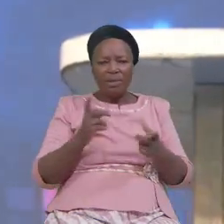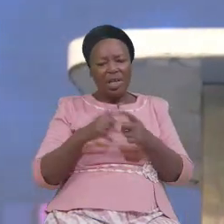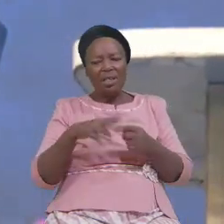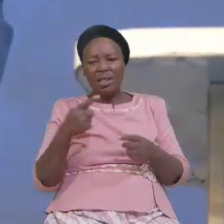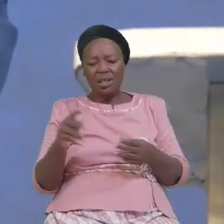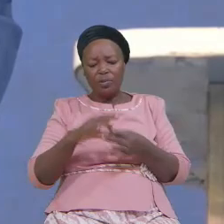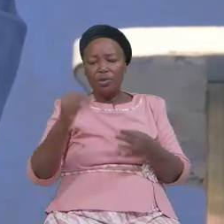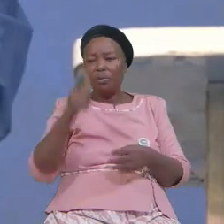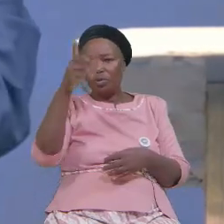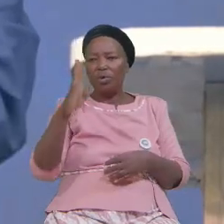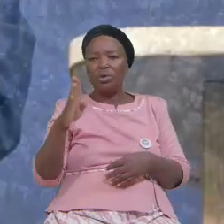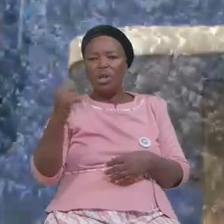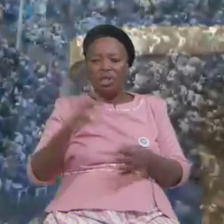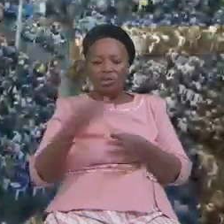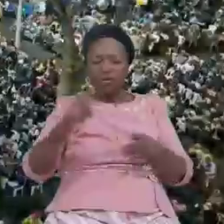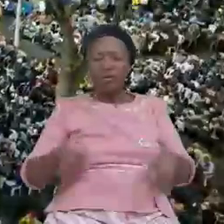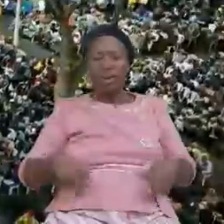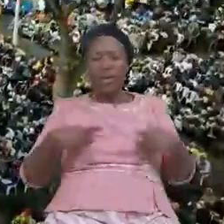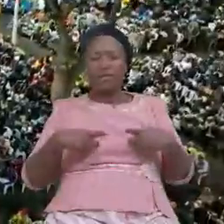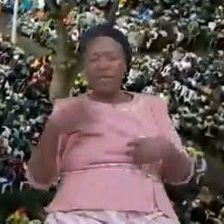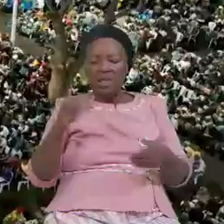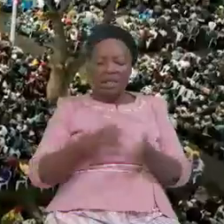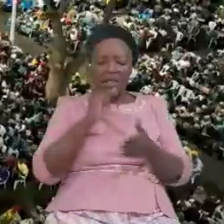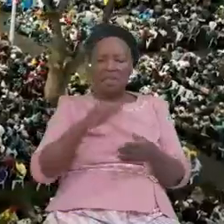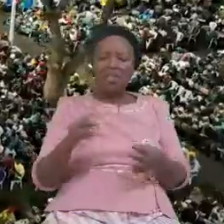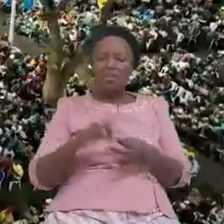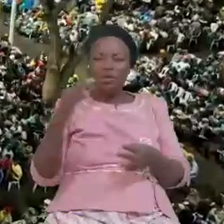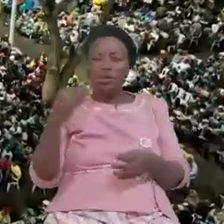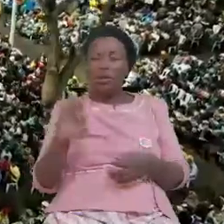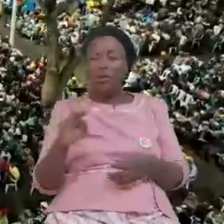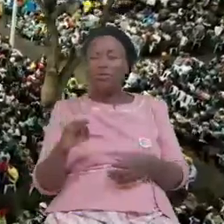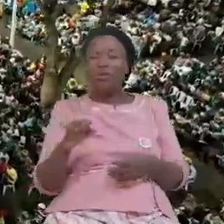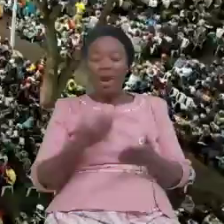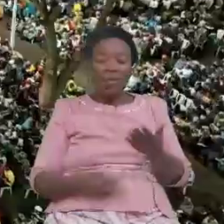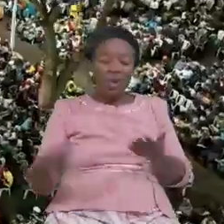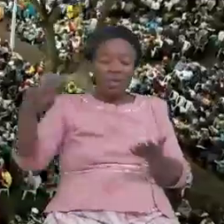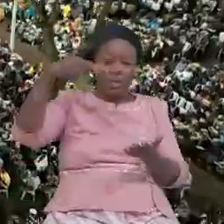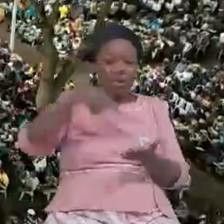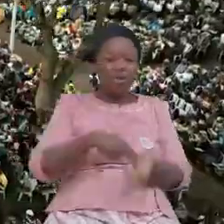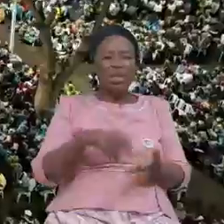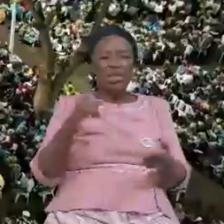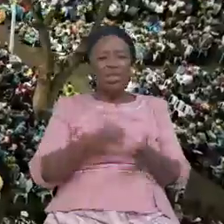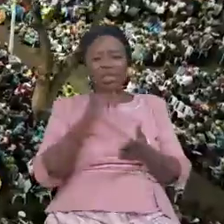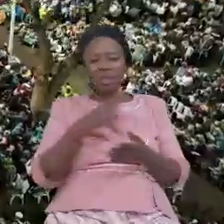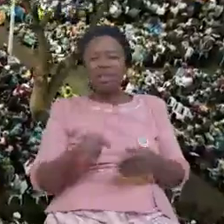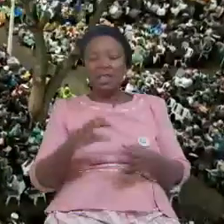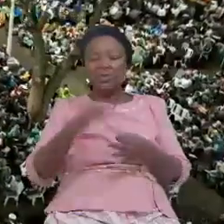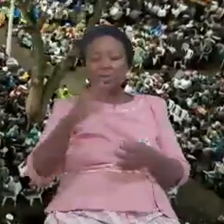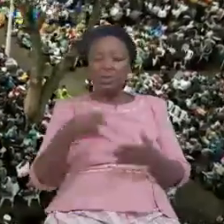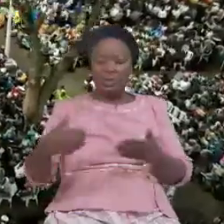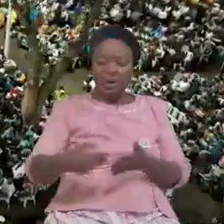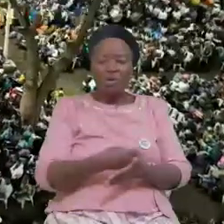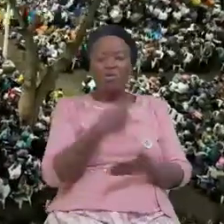of life, is the Spirit of resurrection. It's the Spirit of renewal from